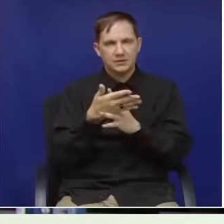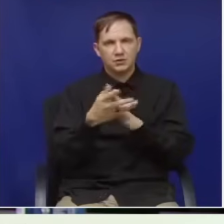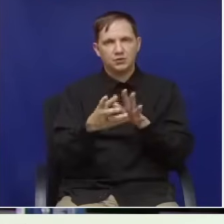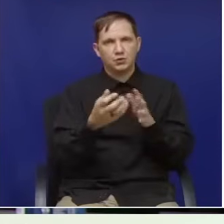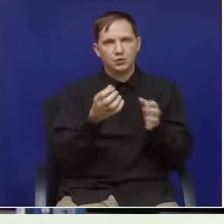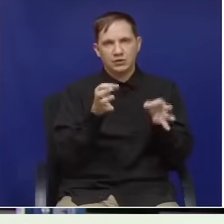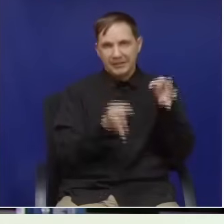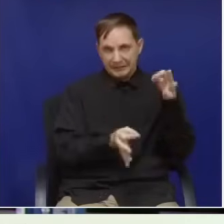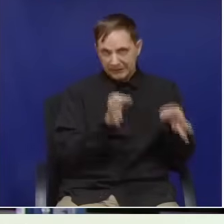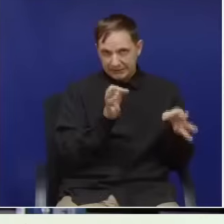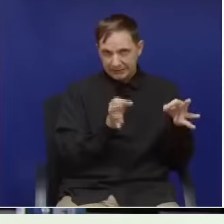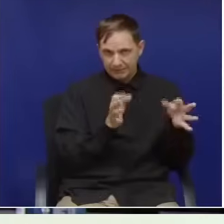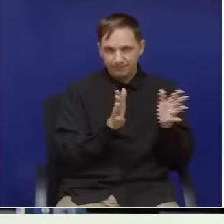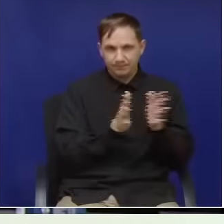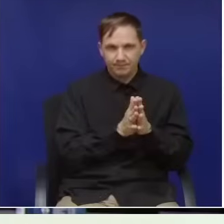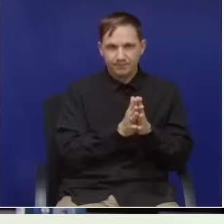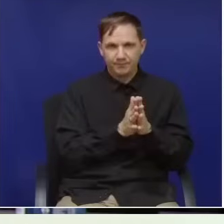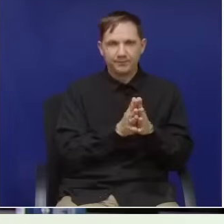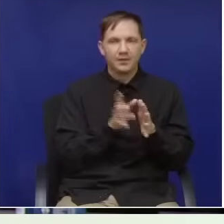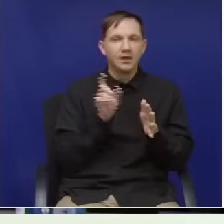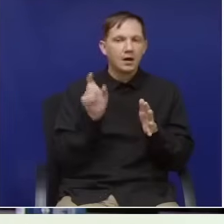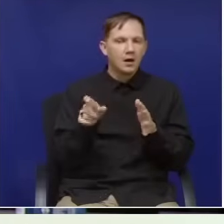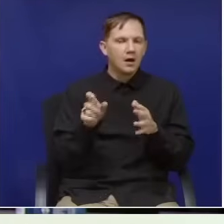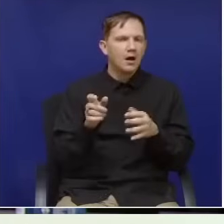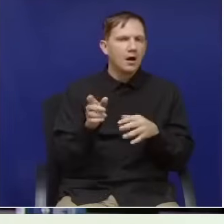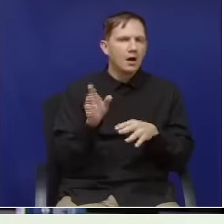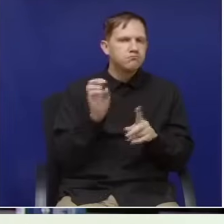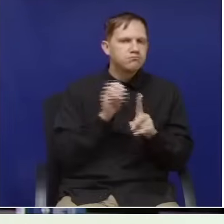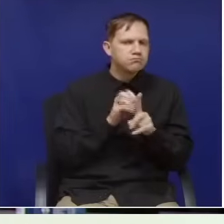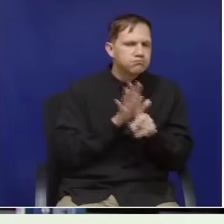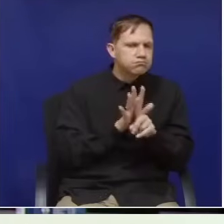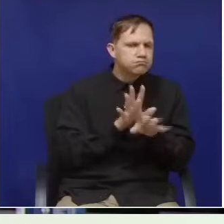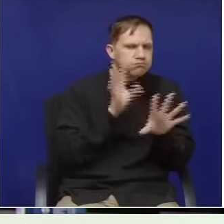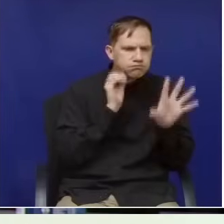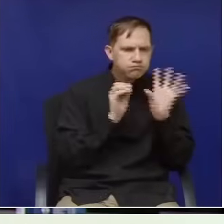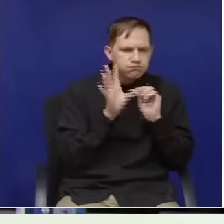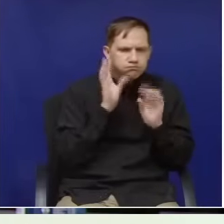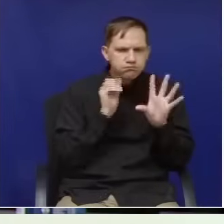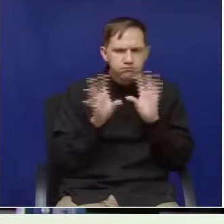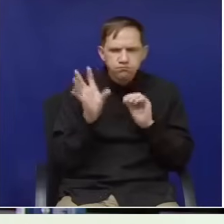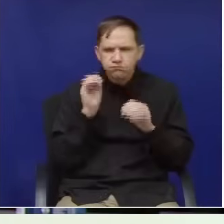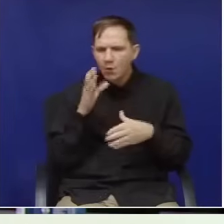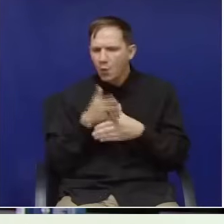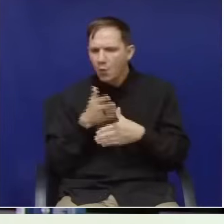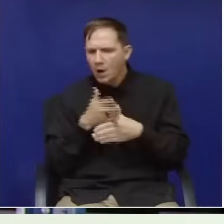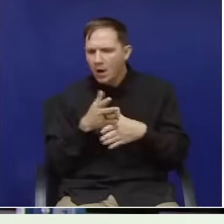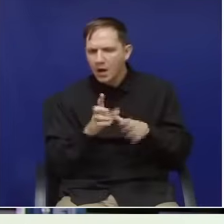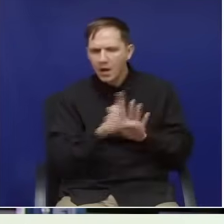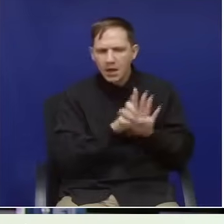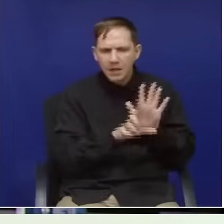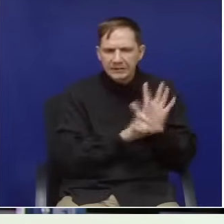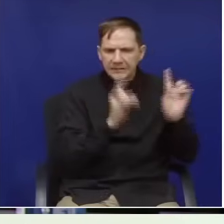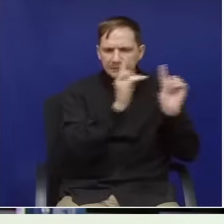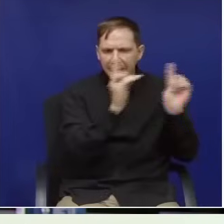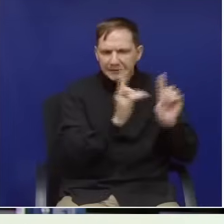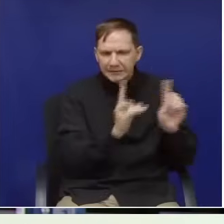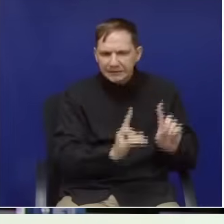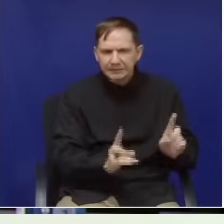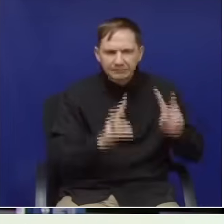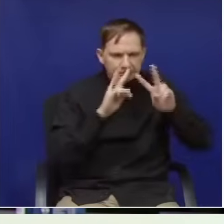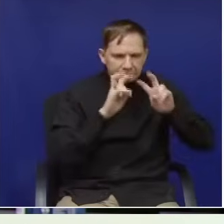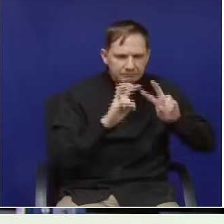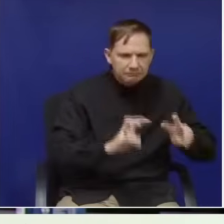initiatives are designed to provide workplace exposure, skills development, and mentorship within specialized legal,